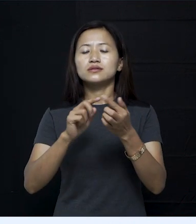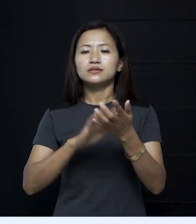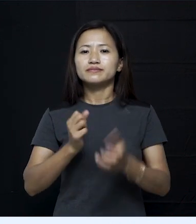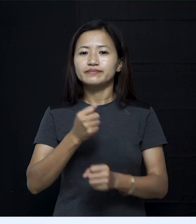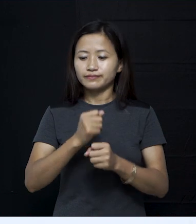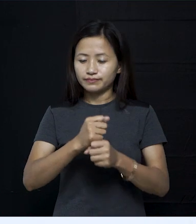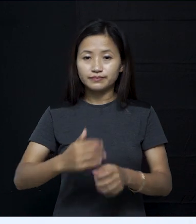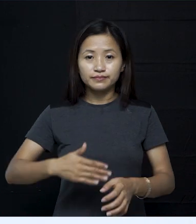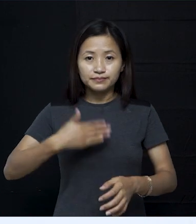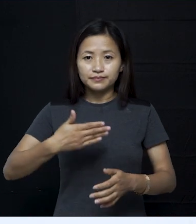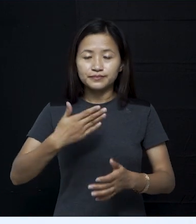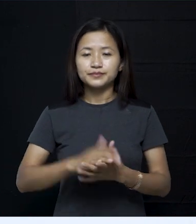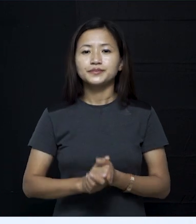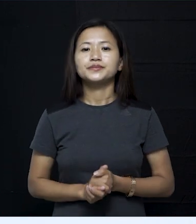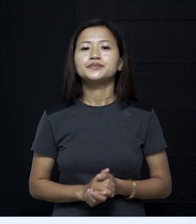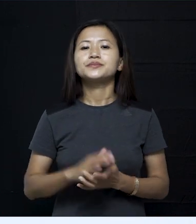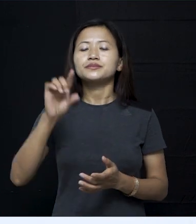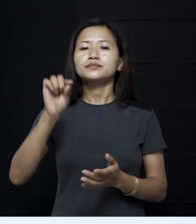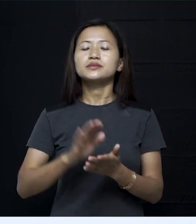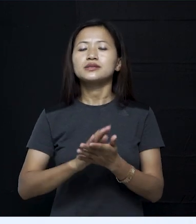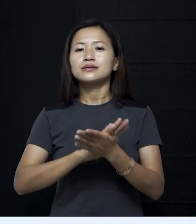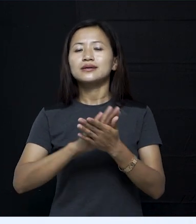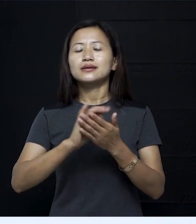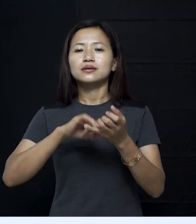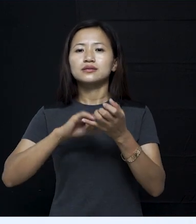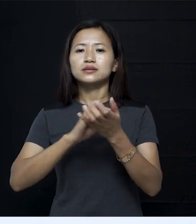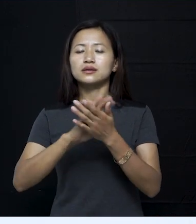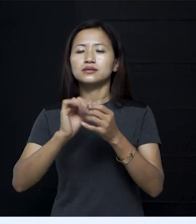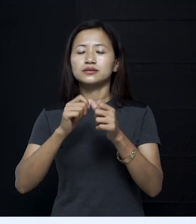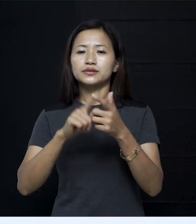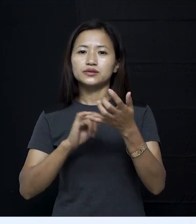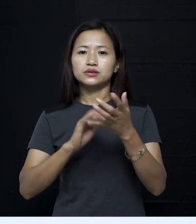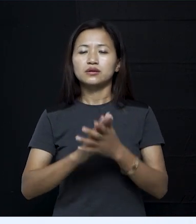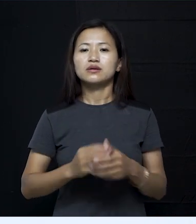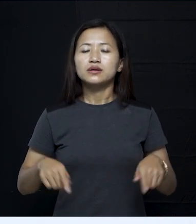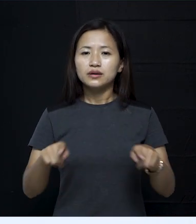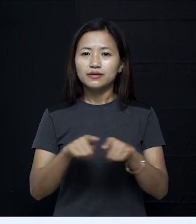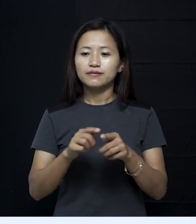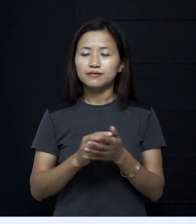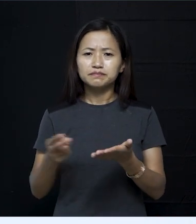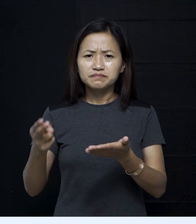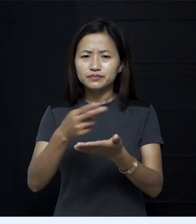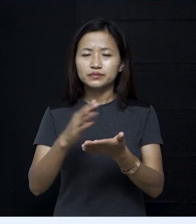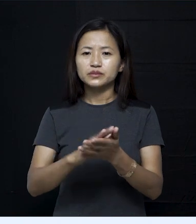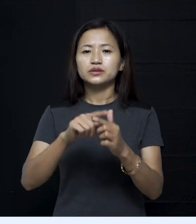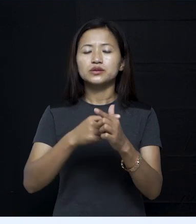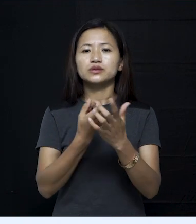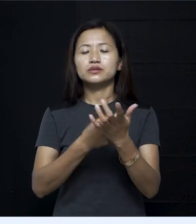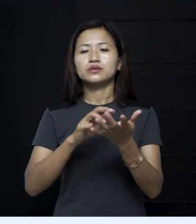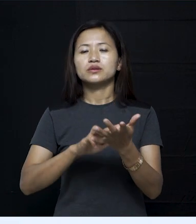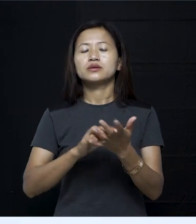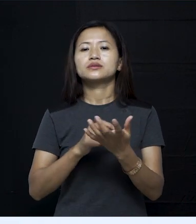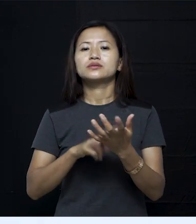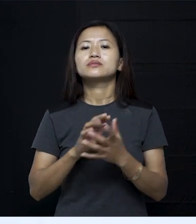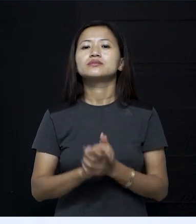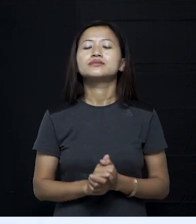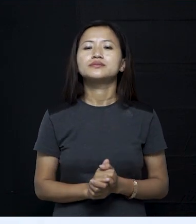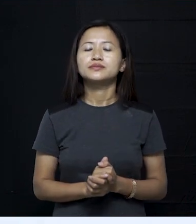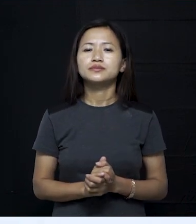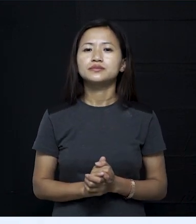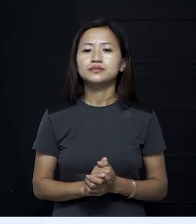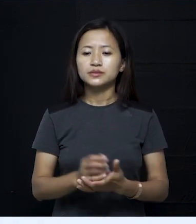reason why they take all these processes, because they believe that these will give more manure to the soil, okay.